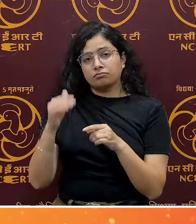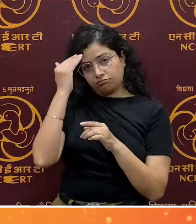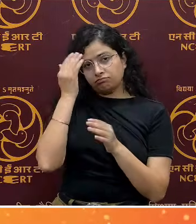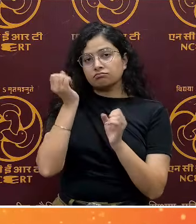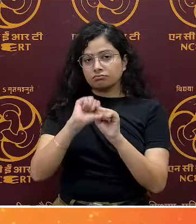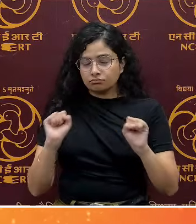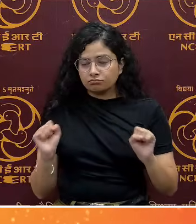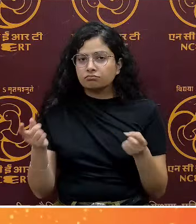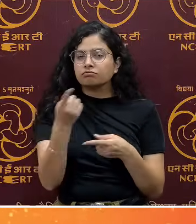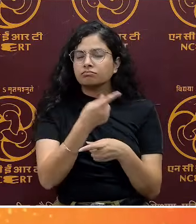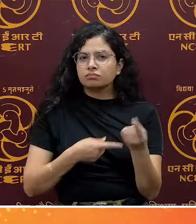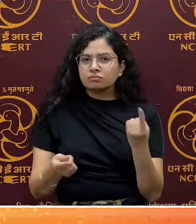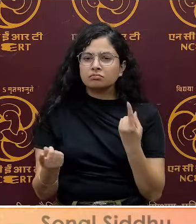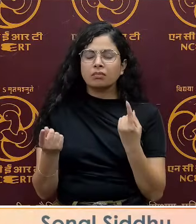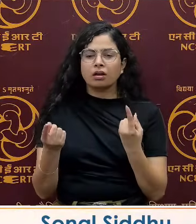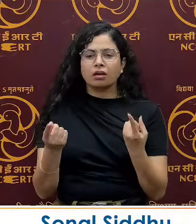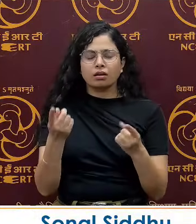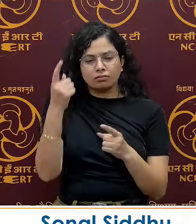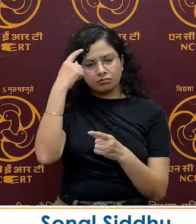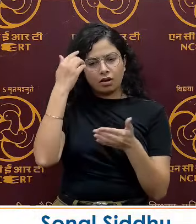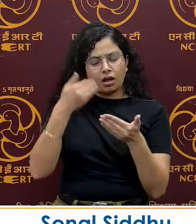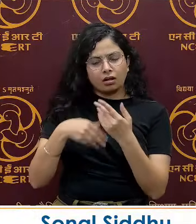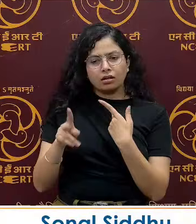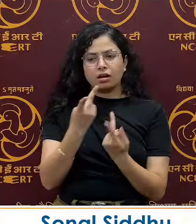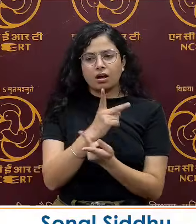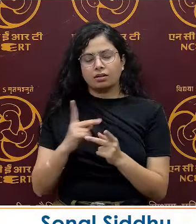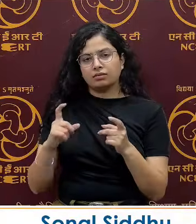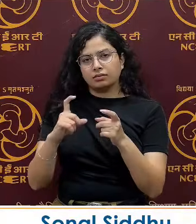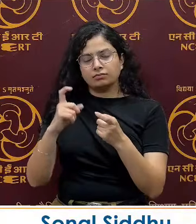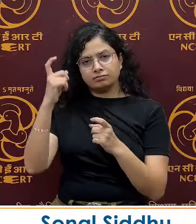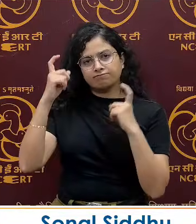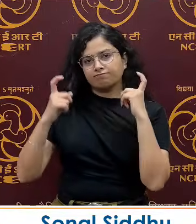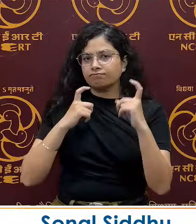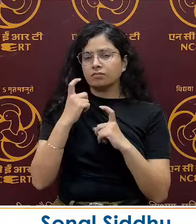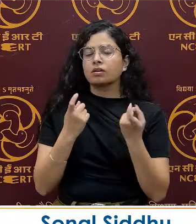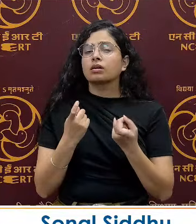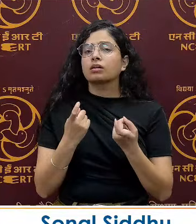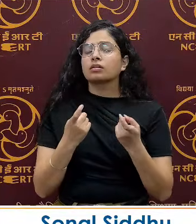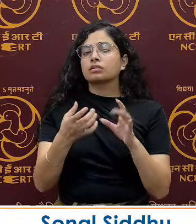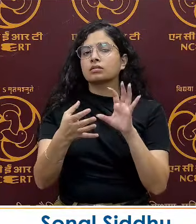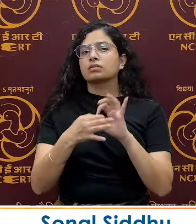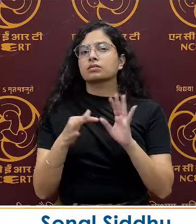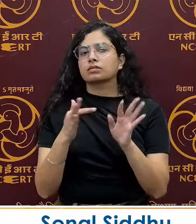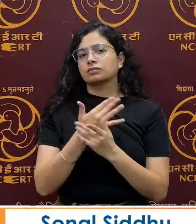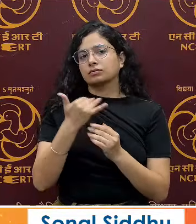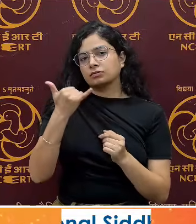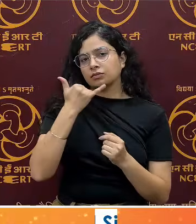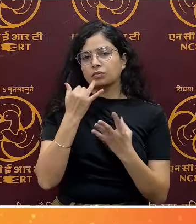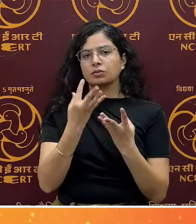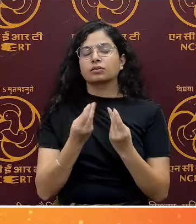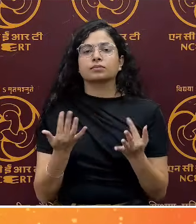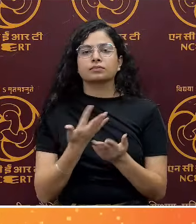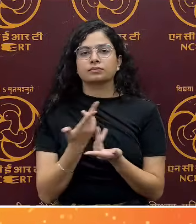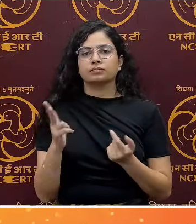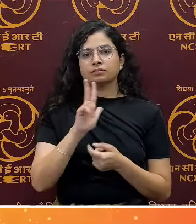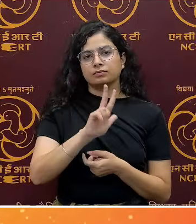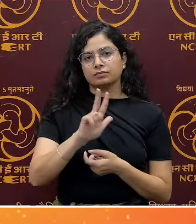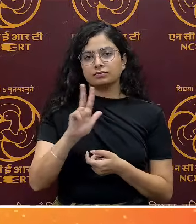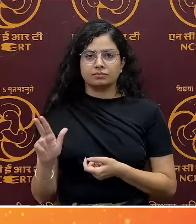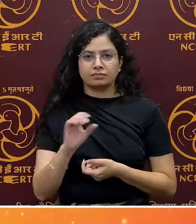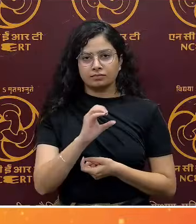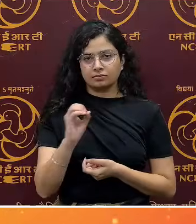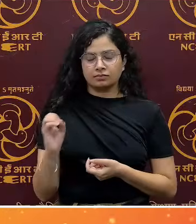you must be having number of questions and queries. So how can you reach out to us? So we have phone number which is